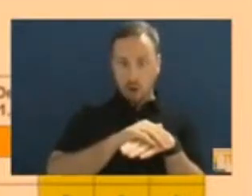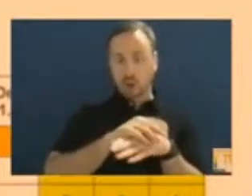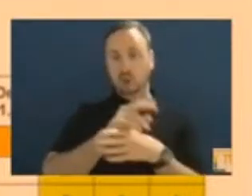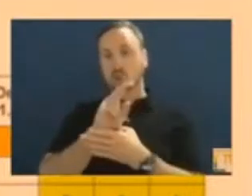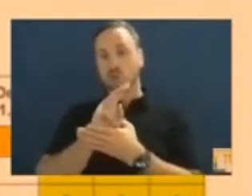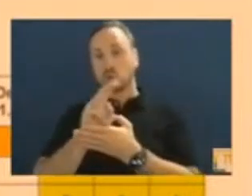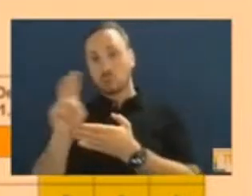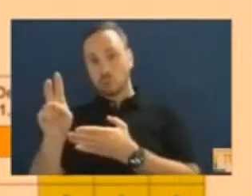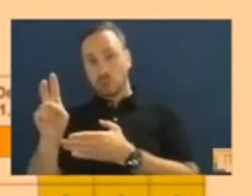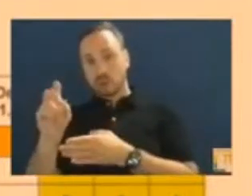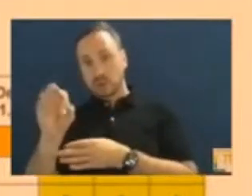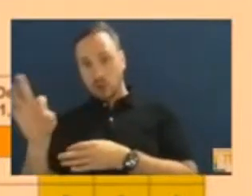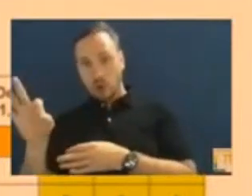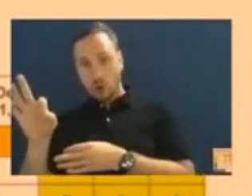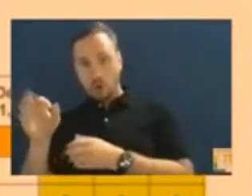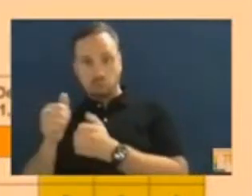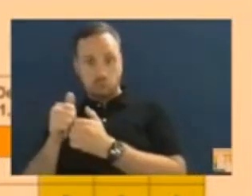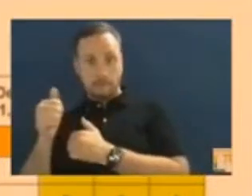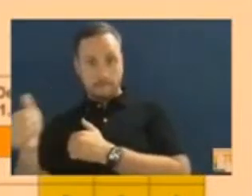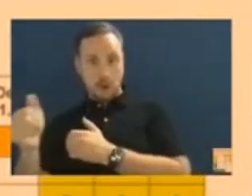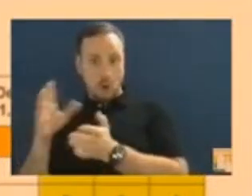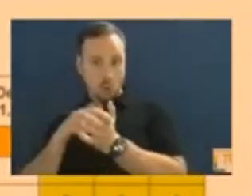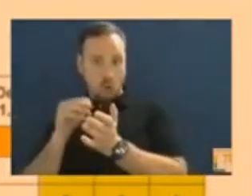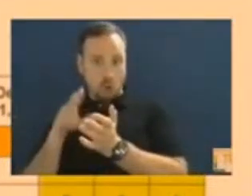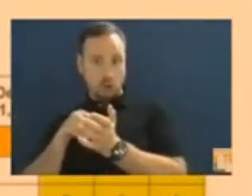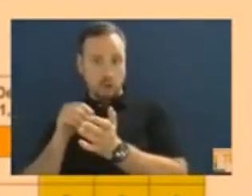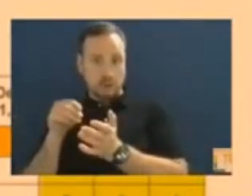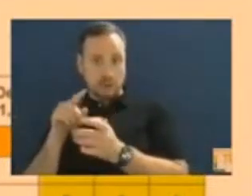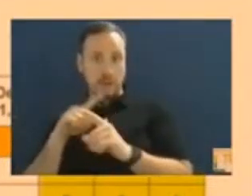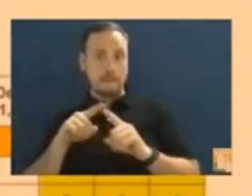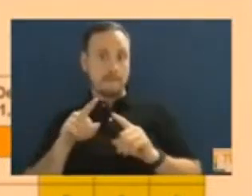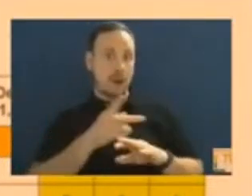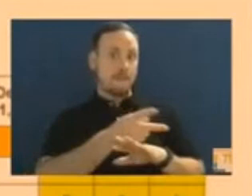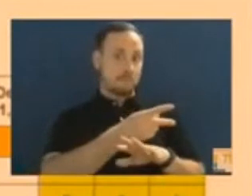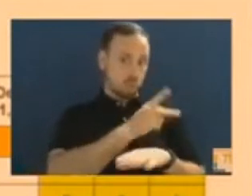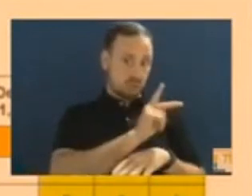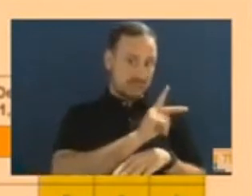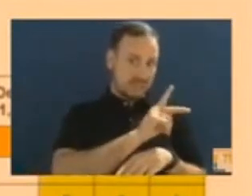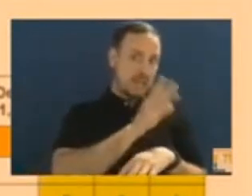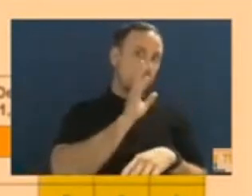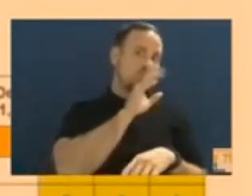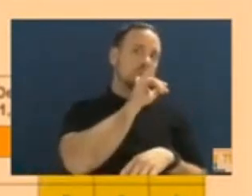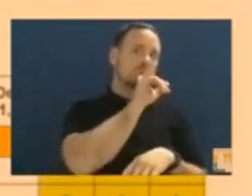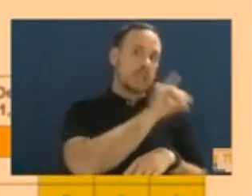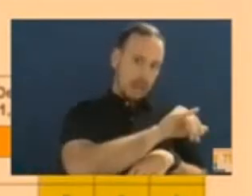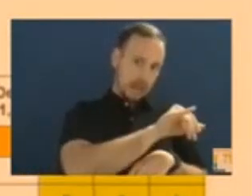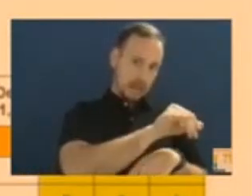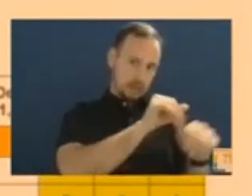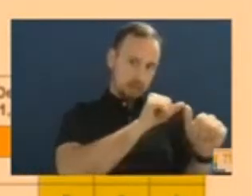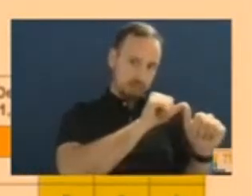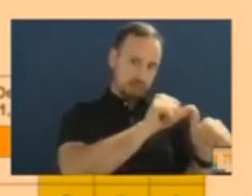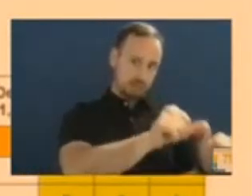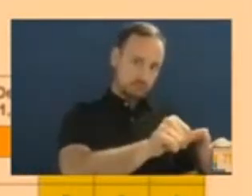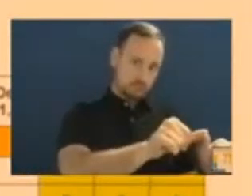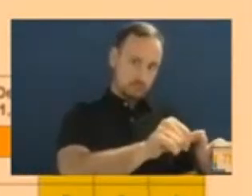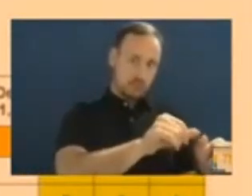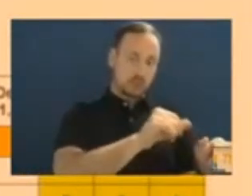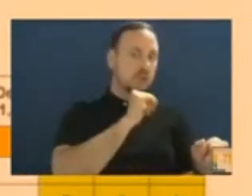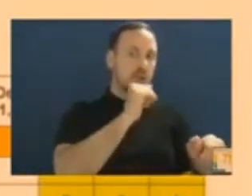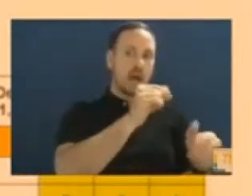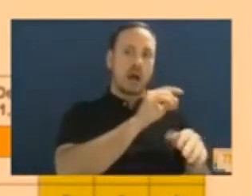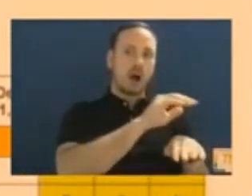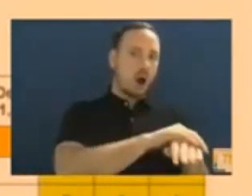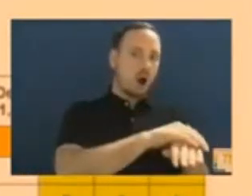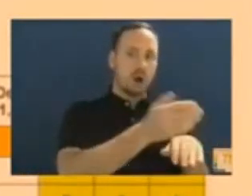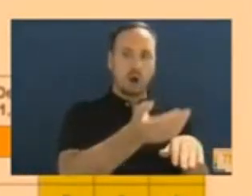remote learning, our pre-K students will remain in the building. So there is no 1 week on for in-person, 2